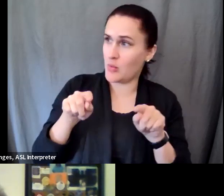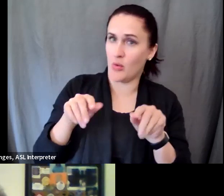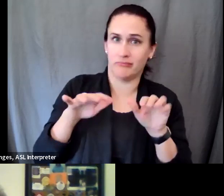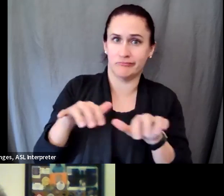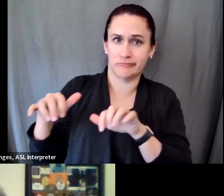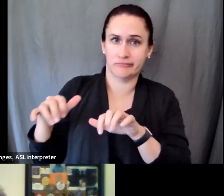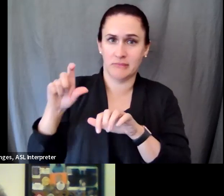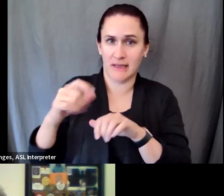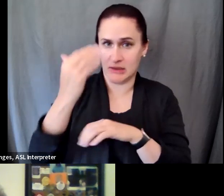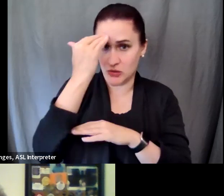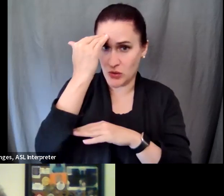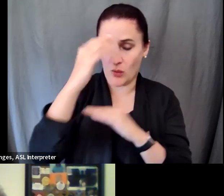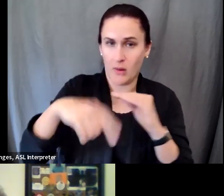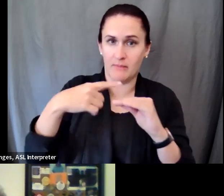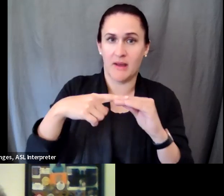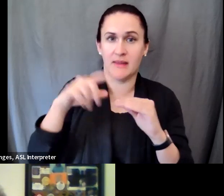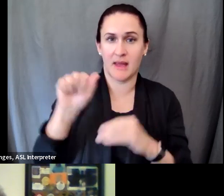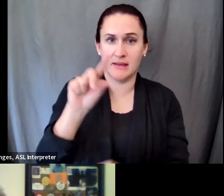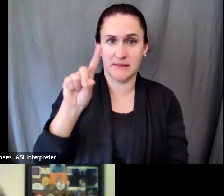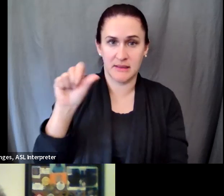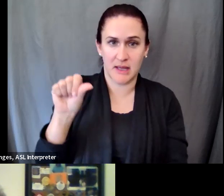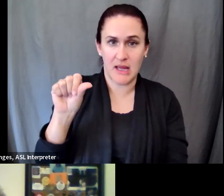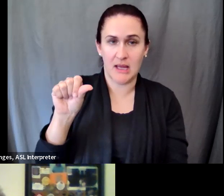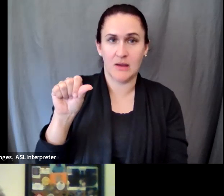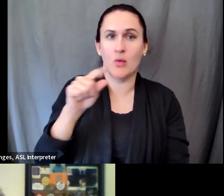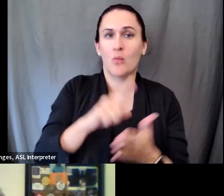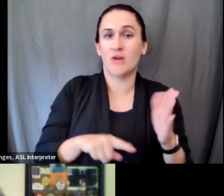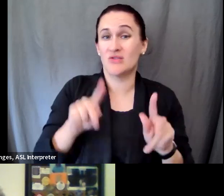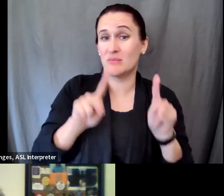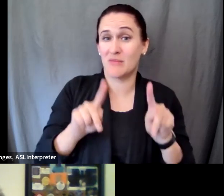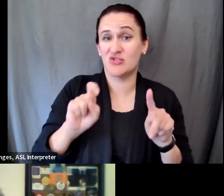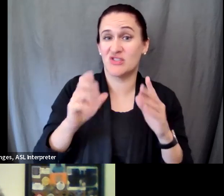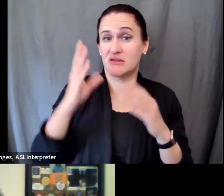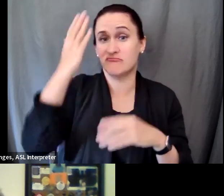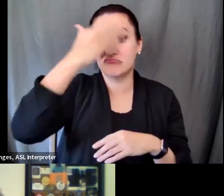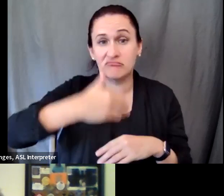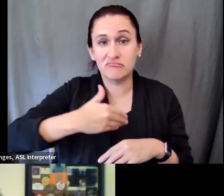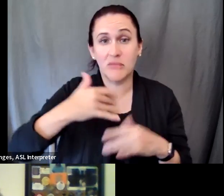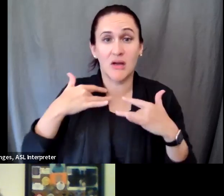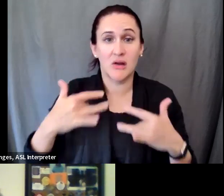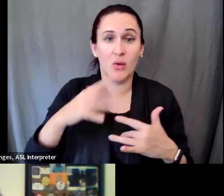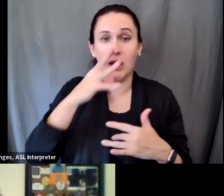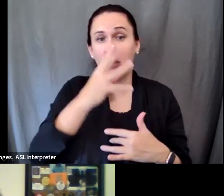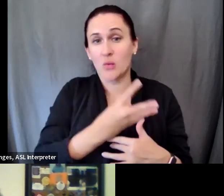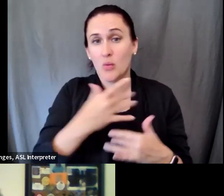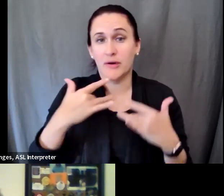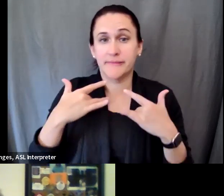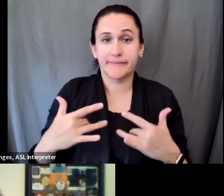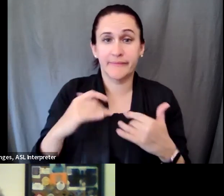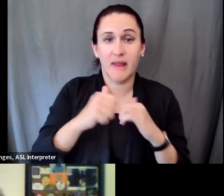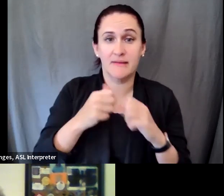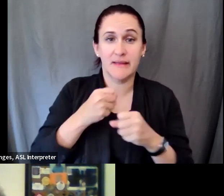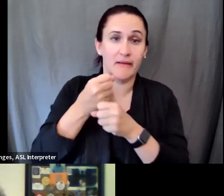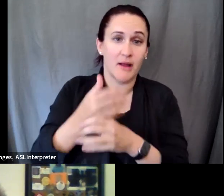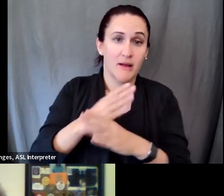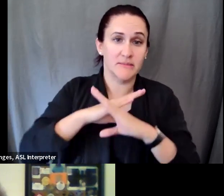to know about the Americans with Disabilities Act? What do people just overlook or ignore? And how does that cause barriers